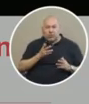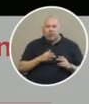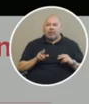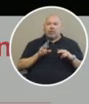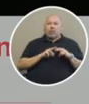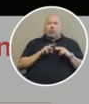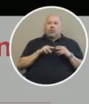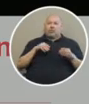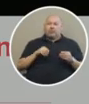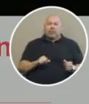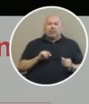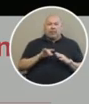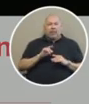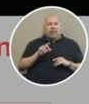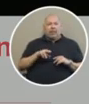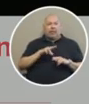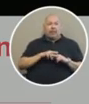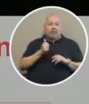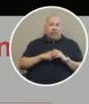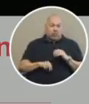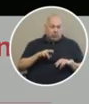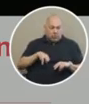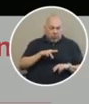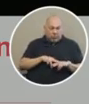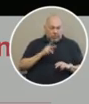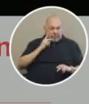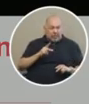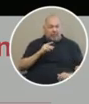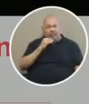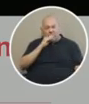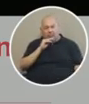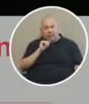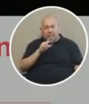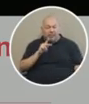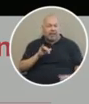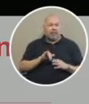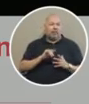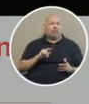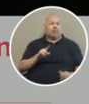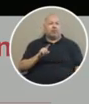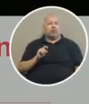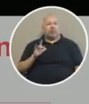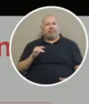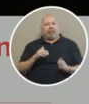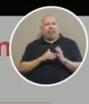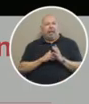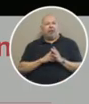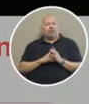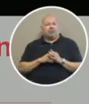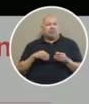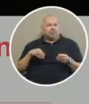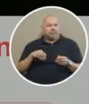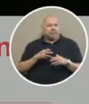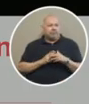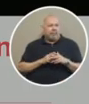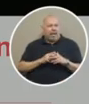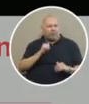increased exponentially. Under normal conditions, we see the food bank distributing about 125,000 pounds a